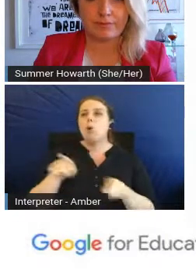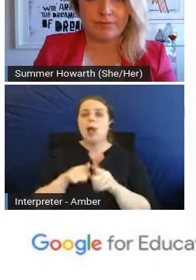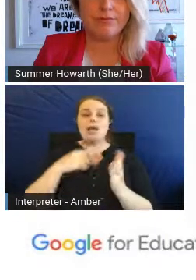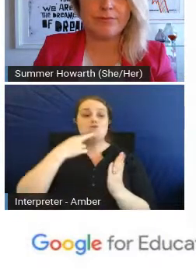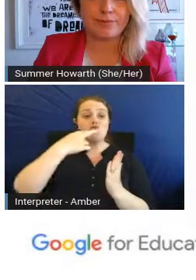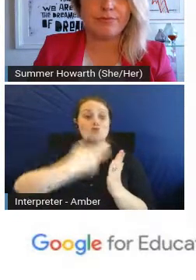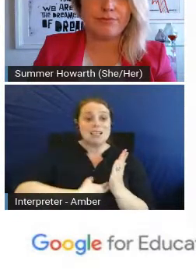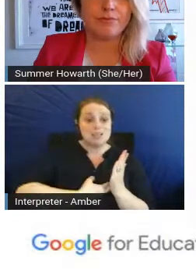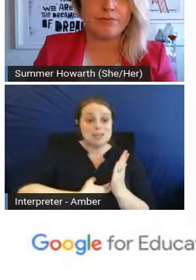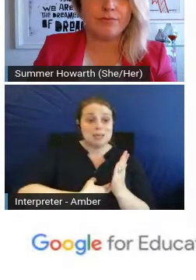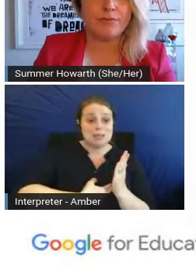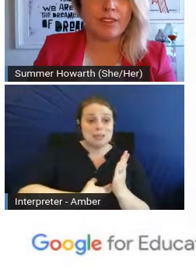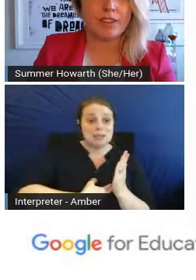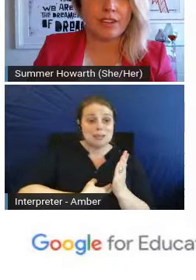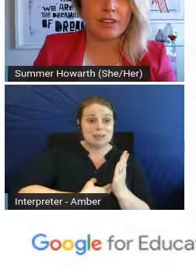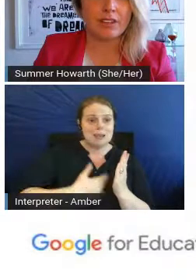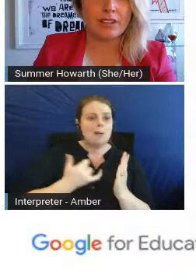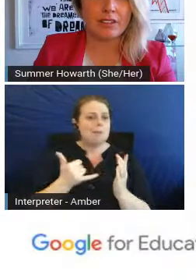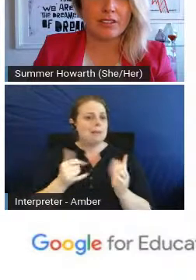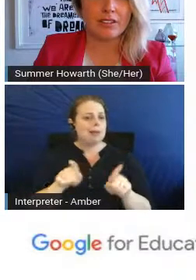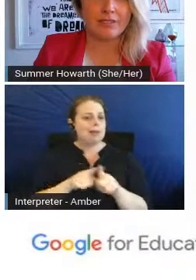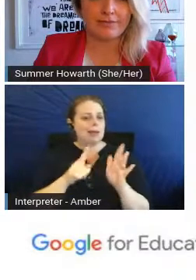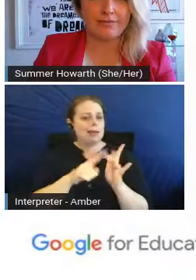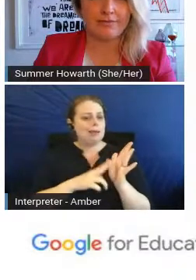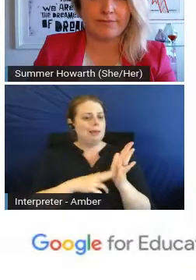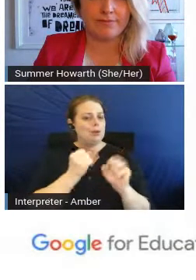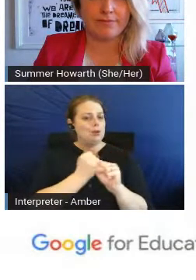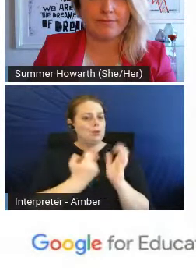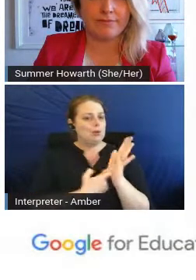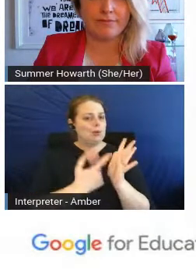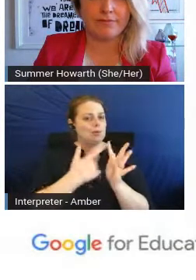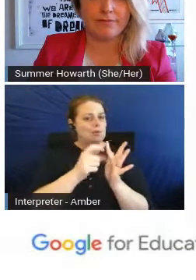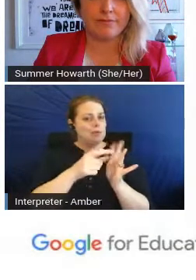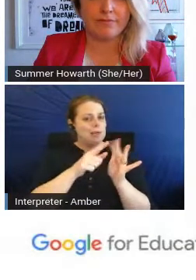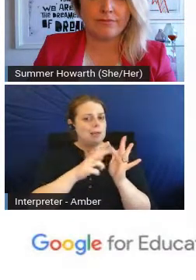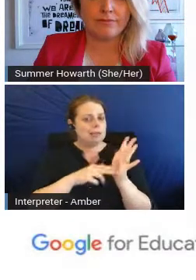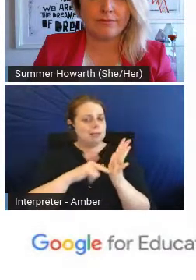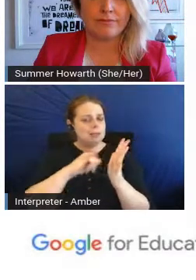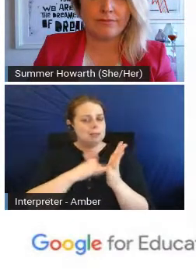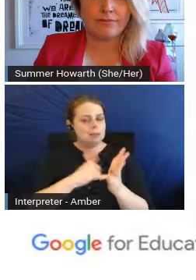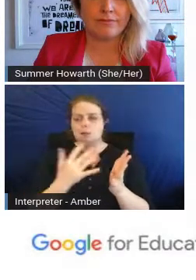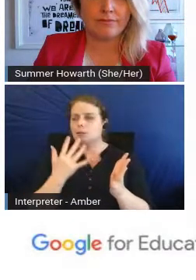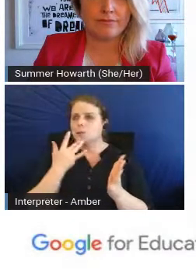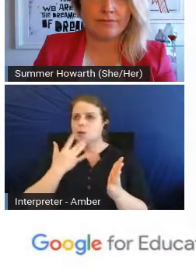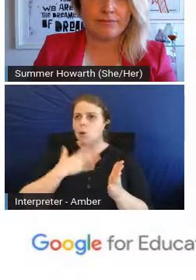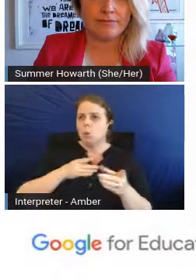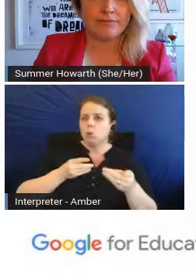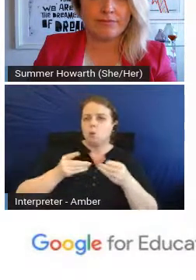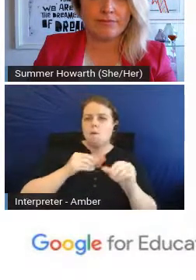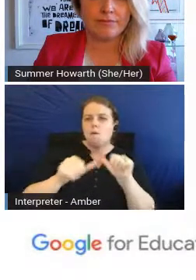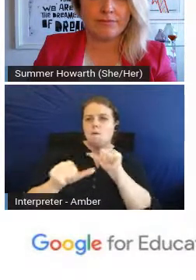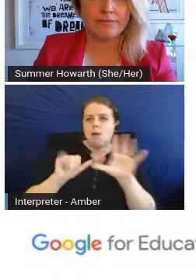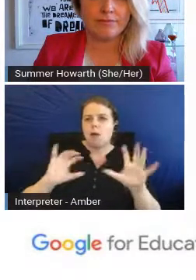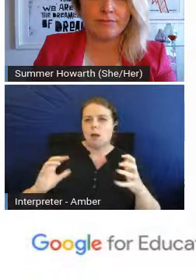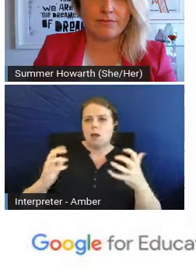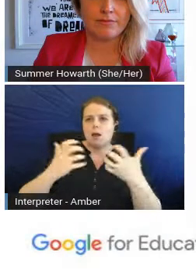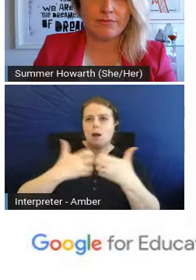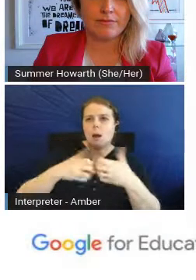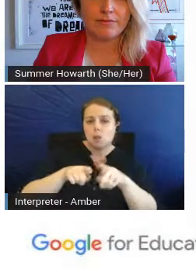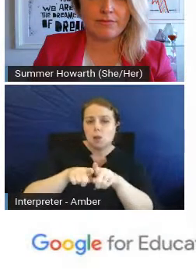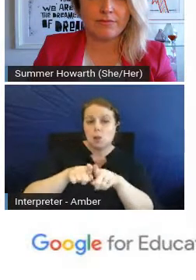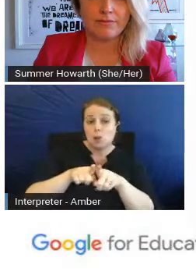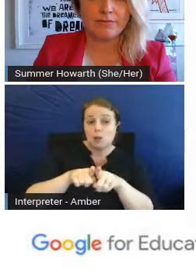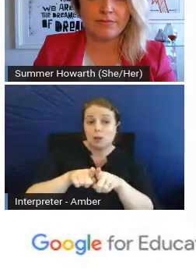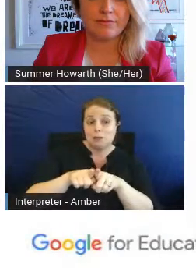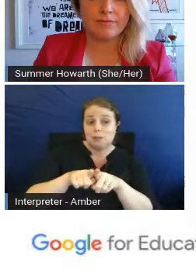it's actually more like the ingredients in a recipe. So if we're going to design really great hybrid learning, we would argue, and based